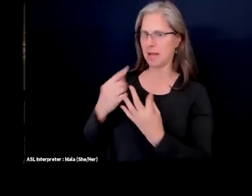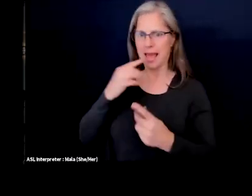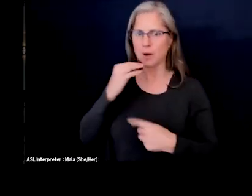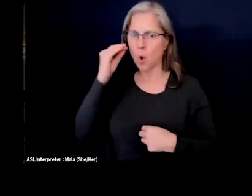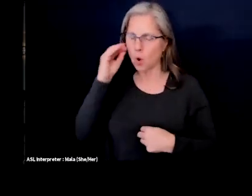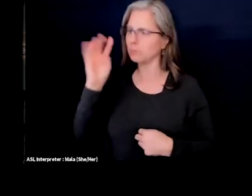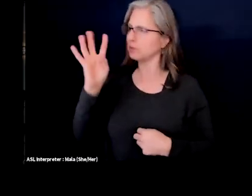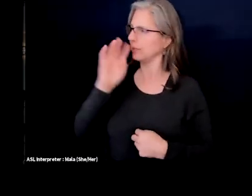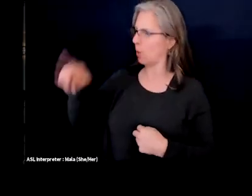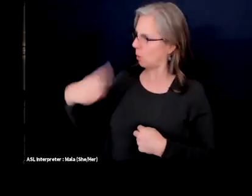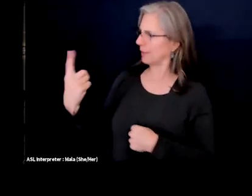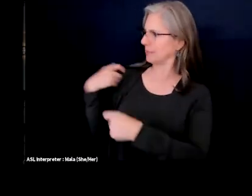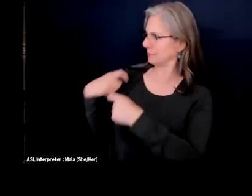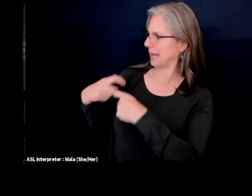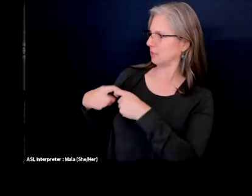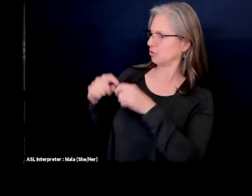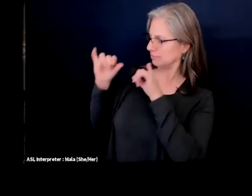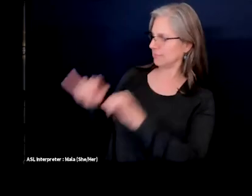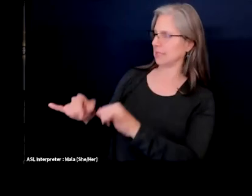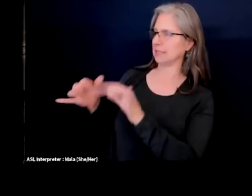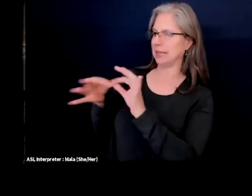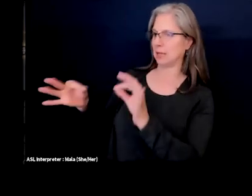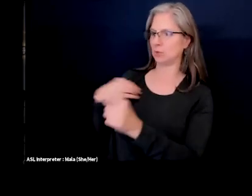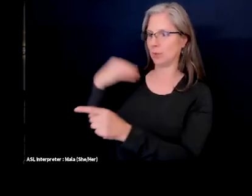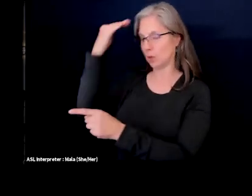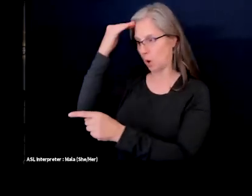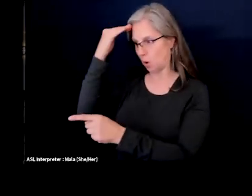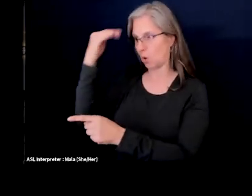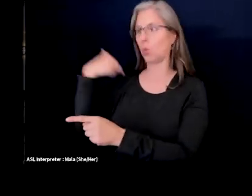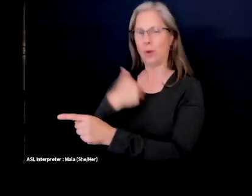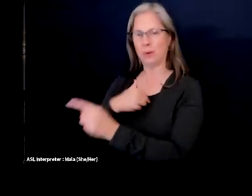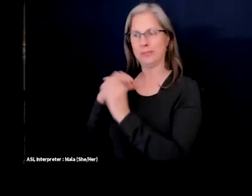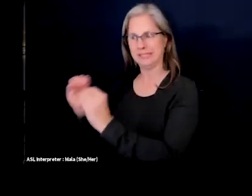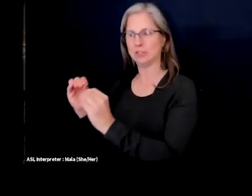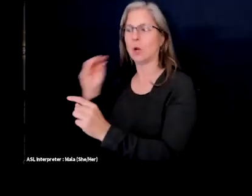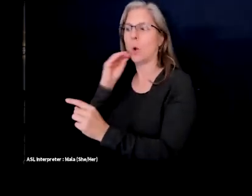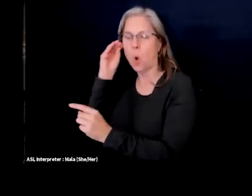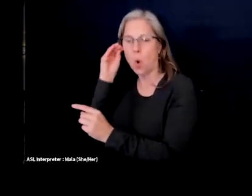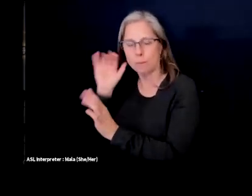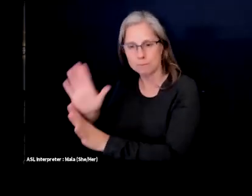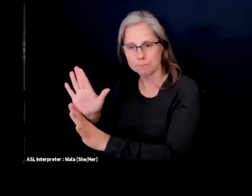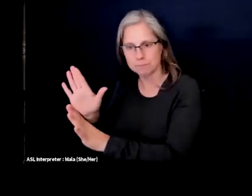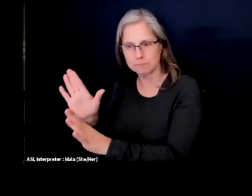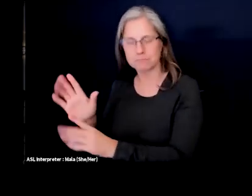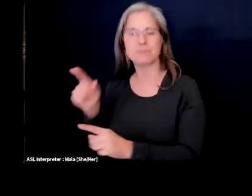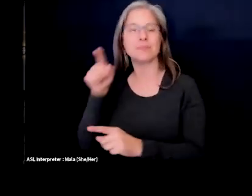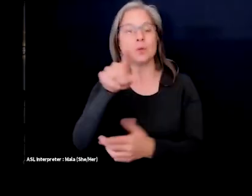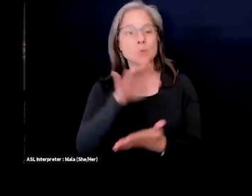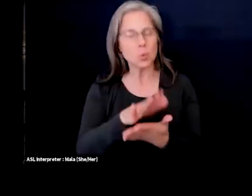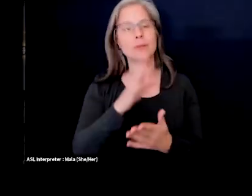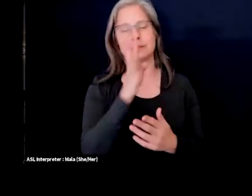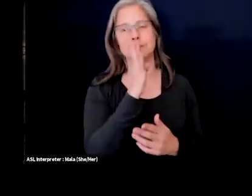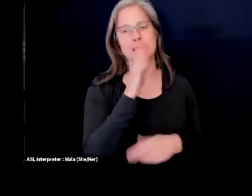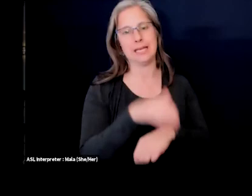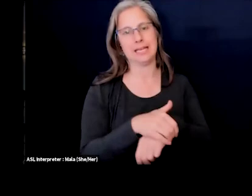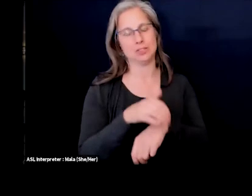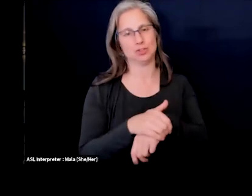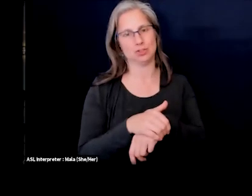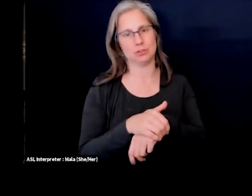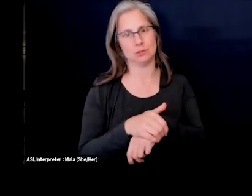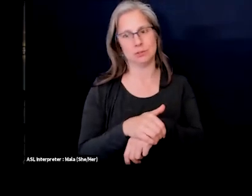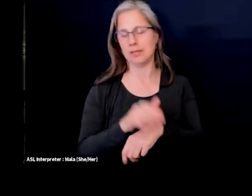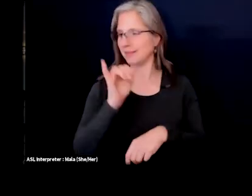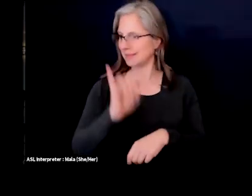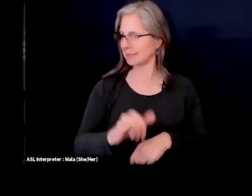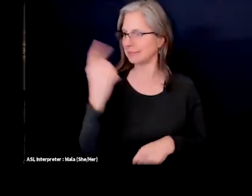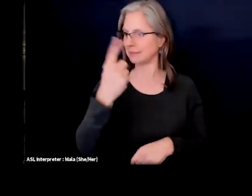only Spanish because that's what the language that we know. We will teach them. At home, they speak English, and that's where they will learn the language, because that's